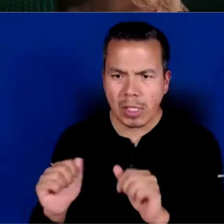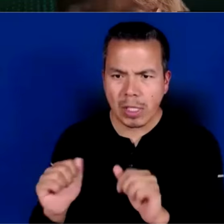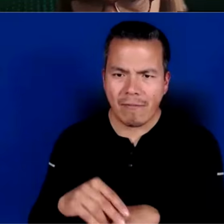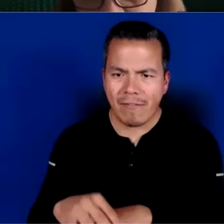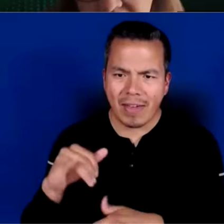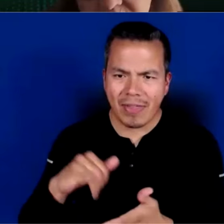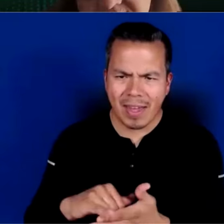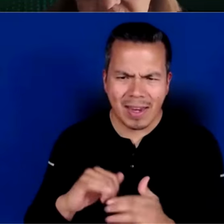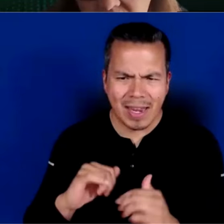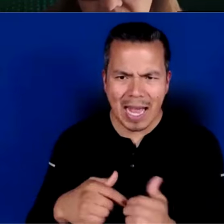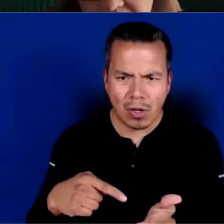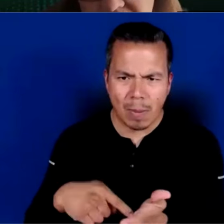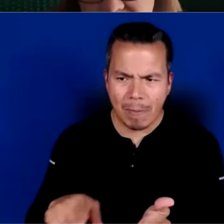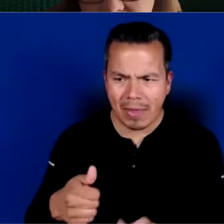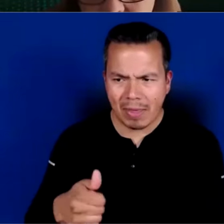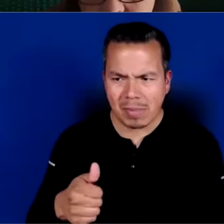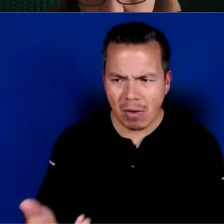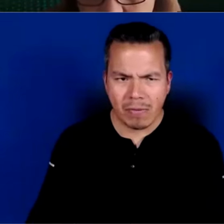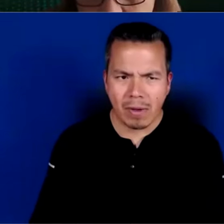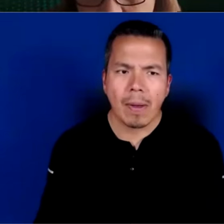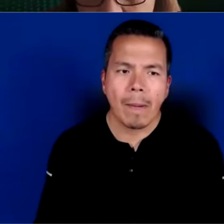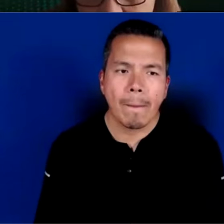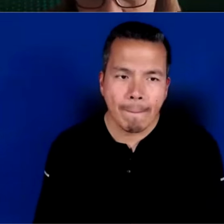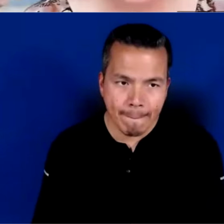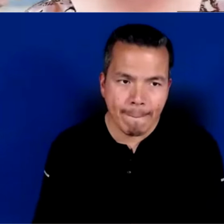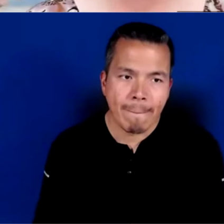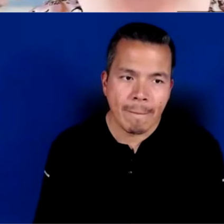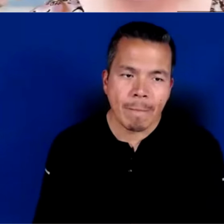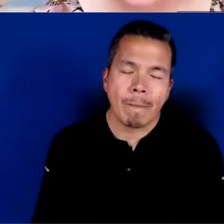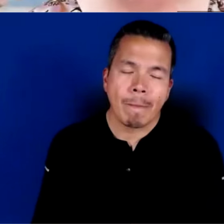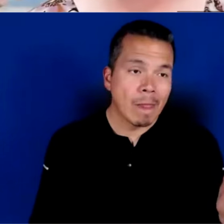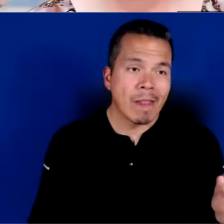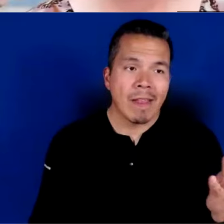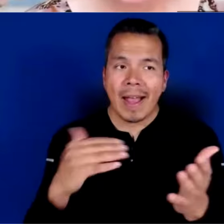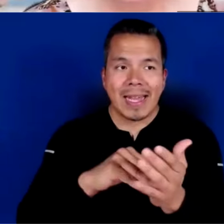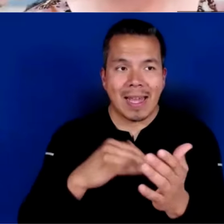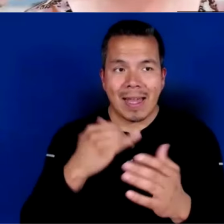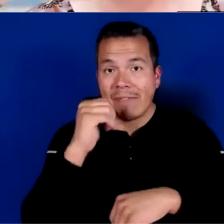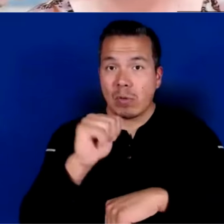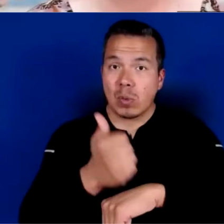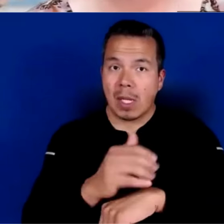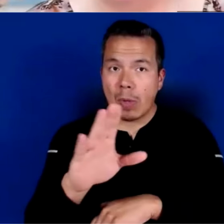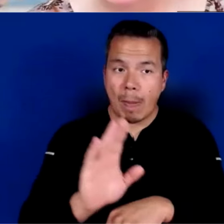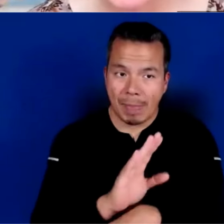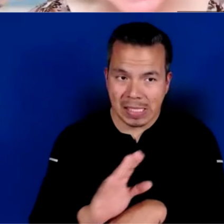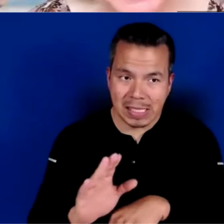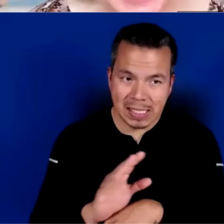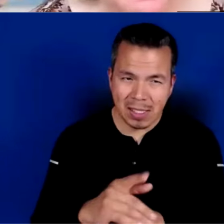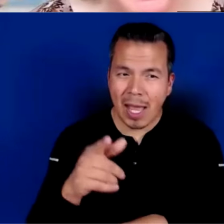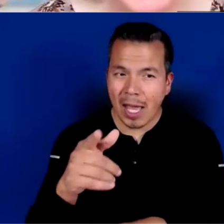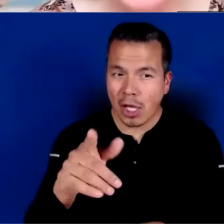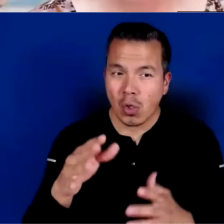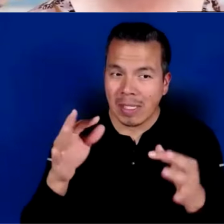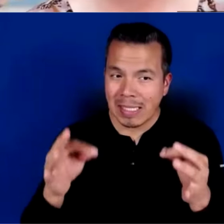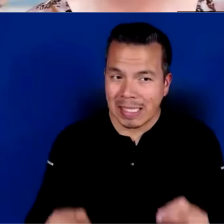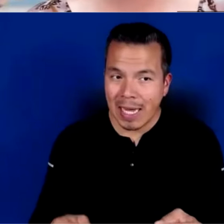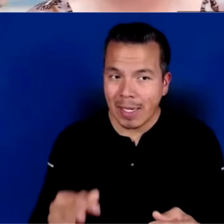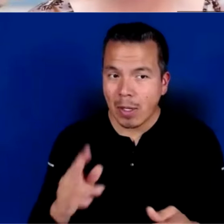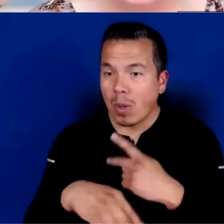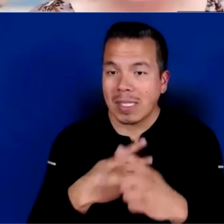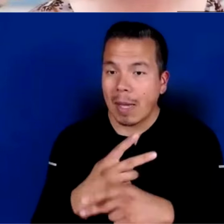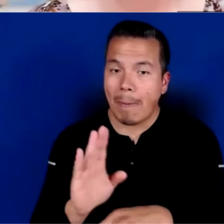How does one pay themselves? Well, again, as you're setting up your business and you're choosing the type of business